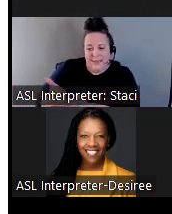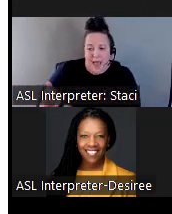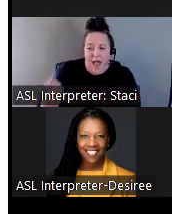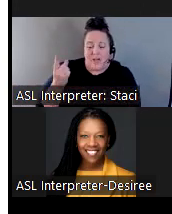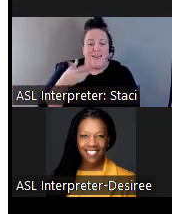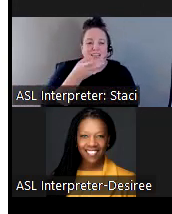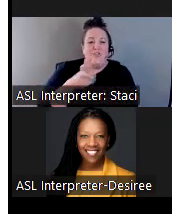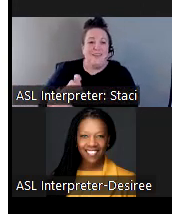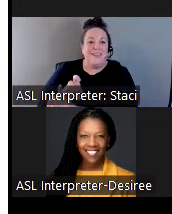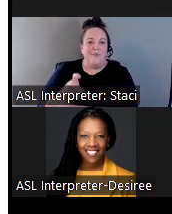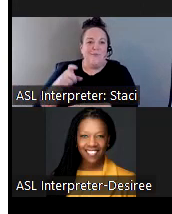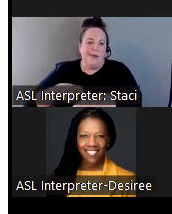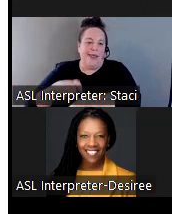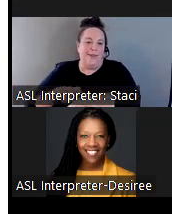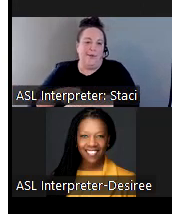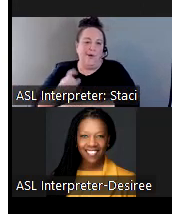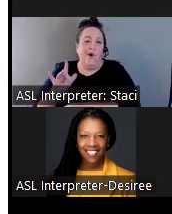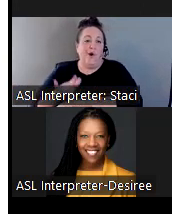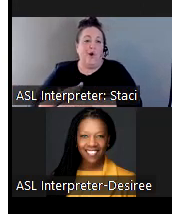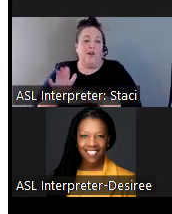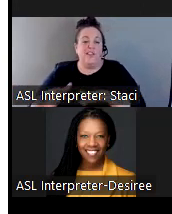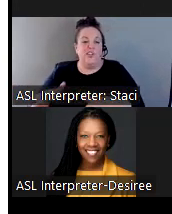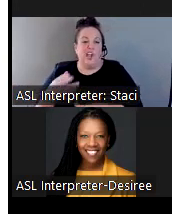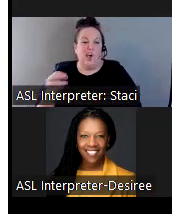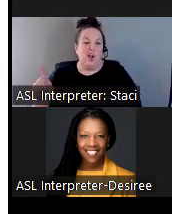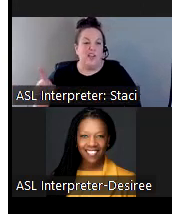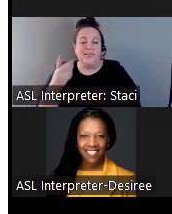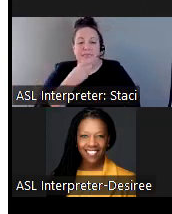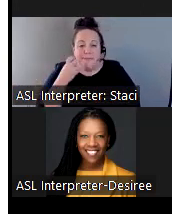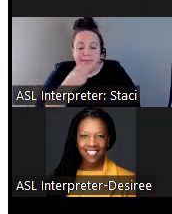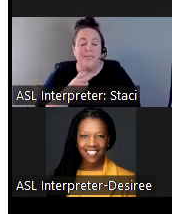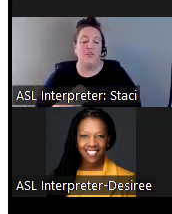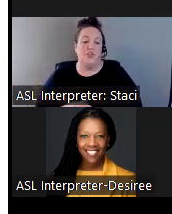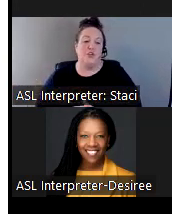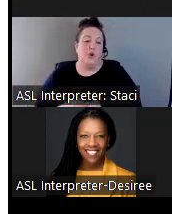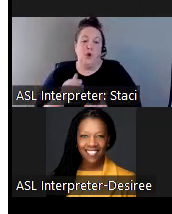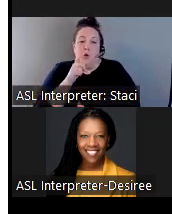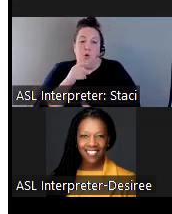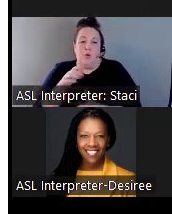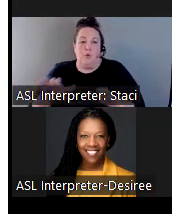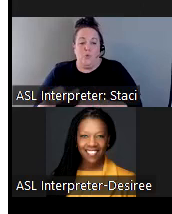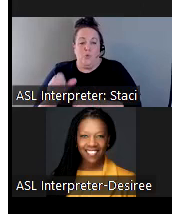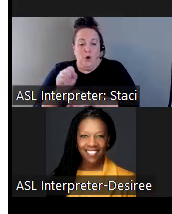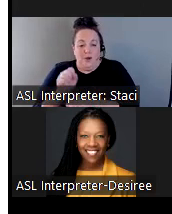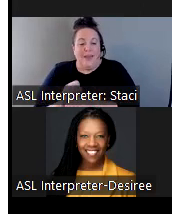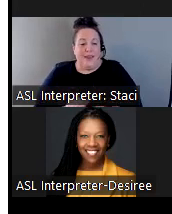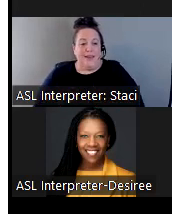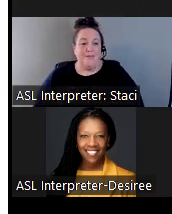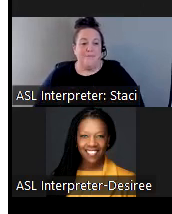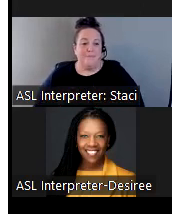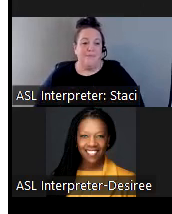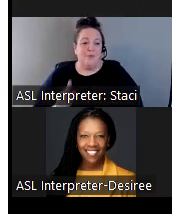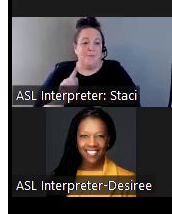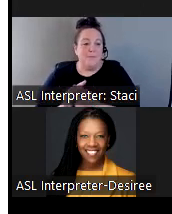period and let the early childhood intervention, speech pathologist, whoever's working with this child meet with